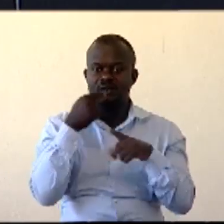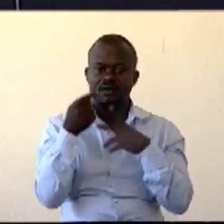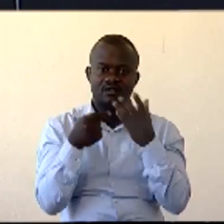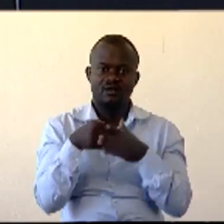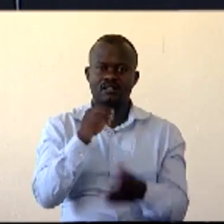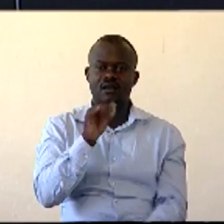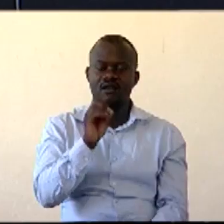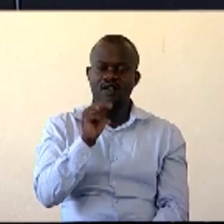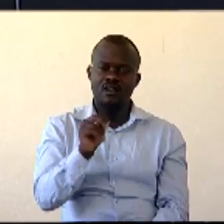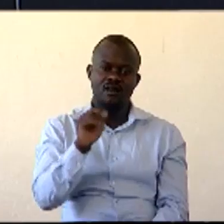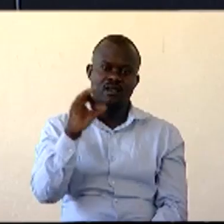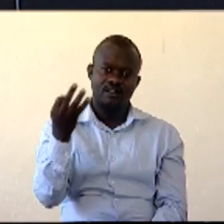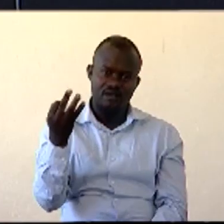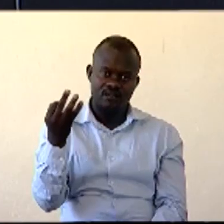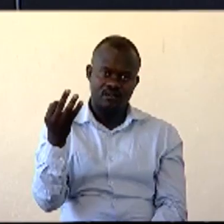iron 3